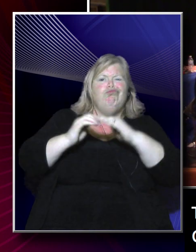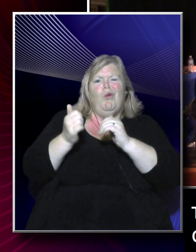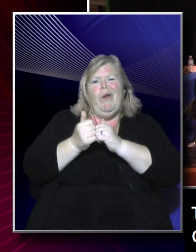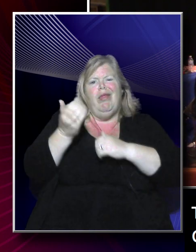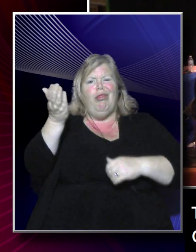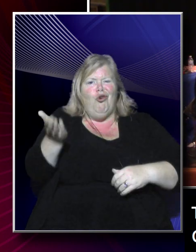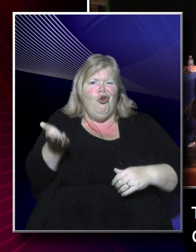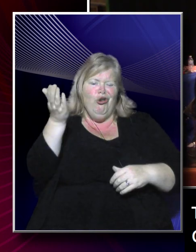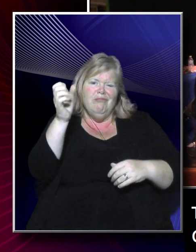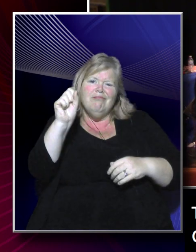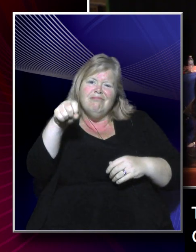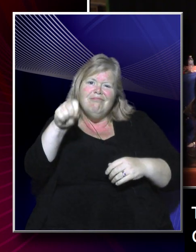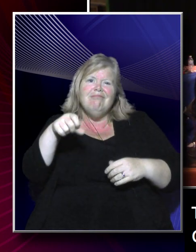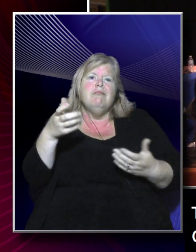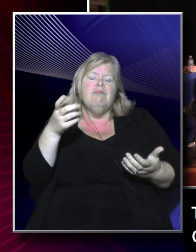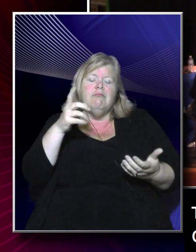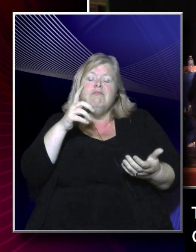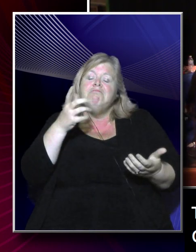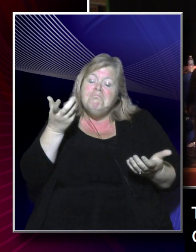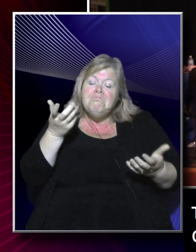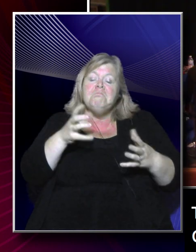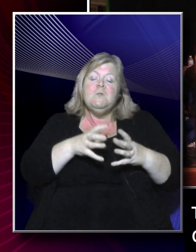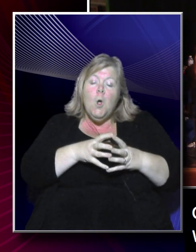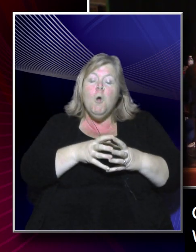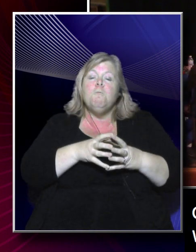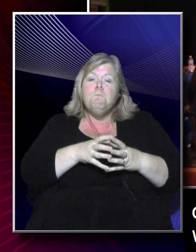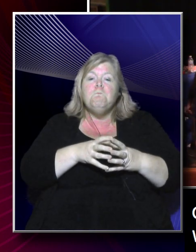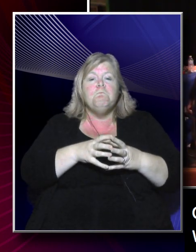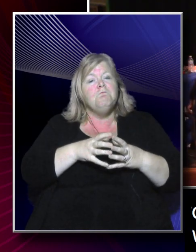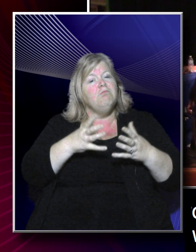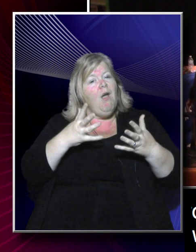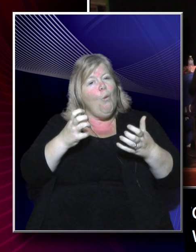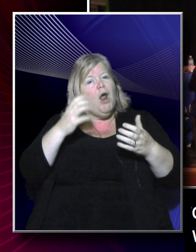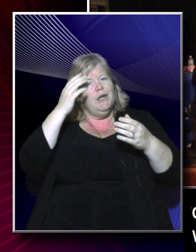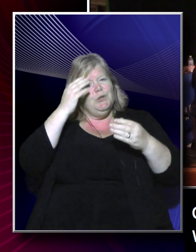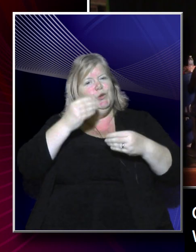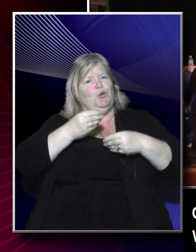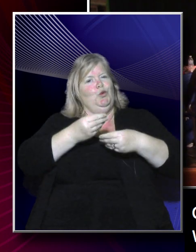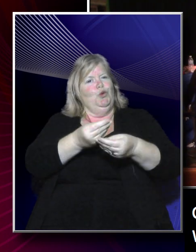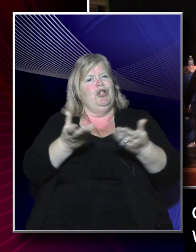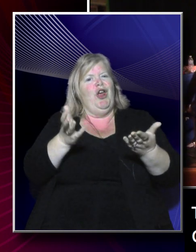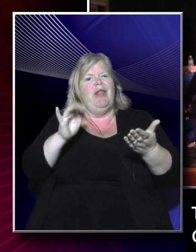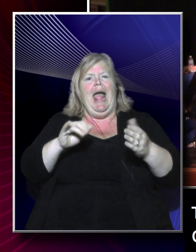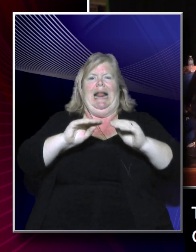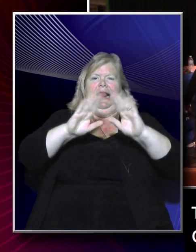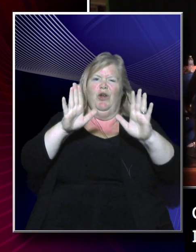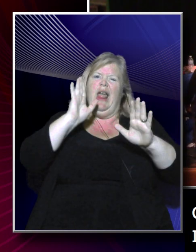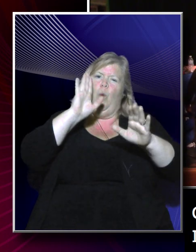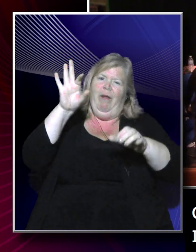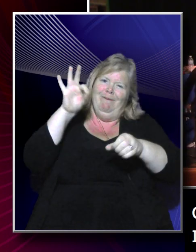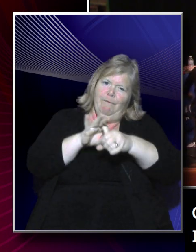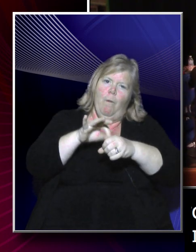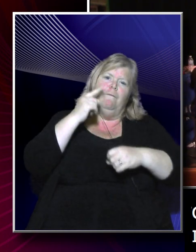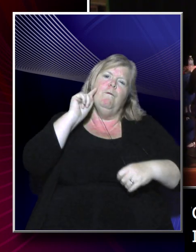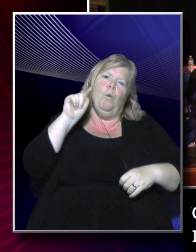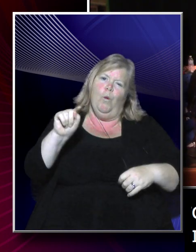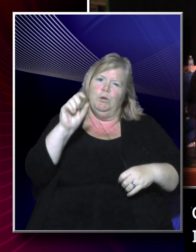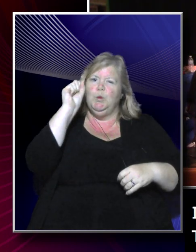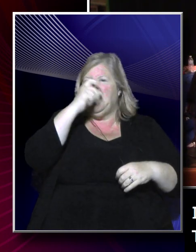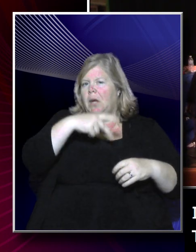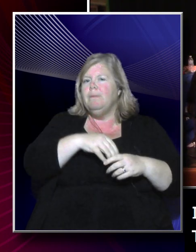So I would like to share that information, and clearly that is who I will be voting for.